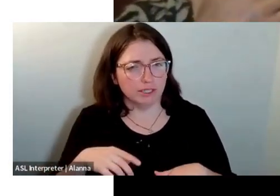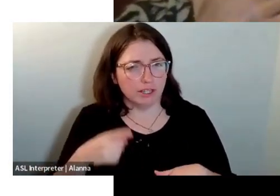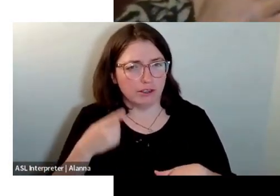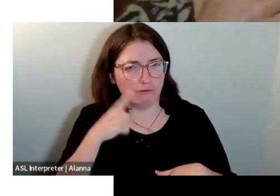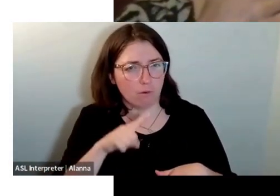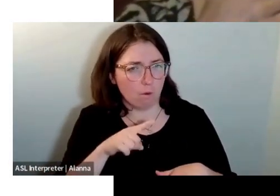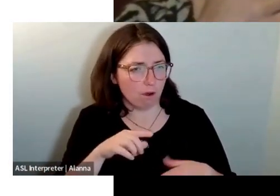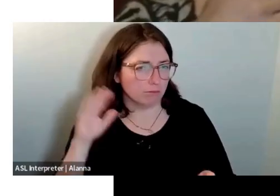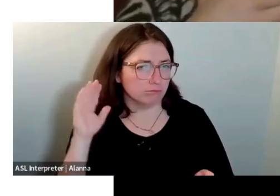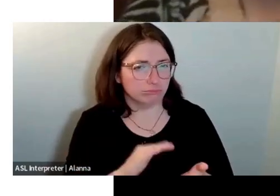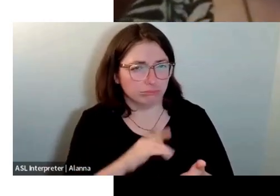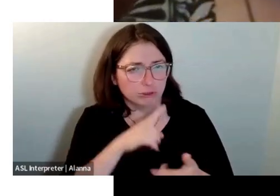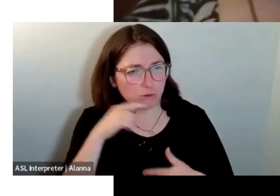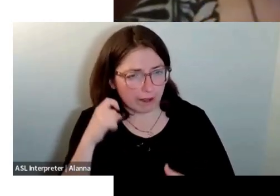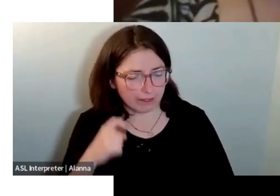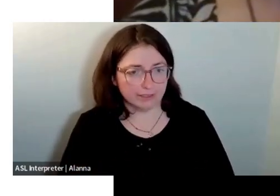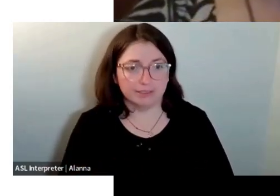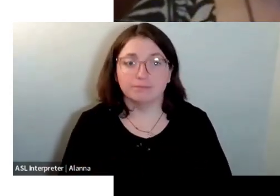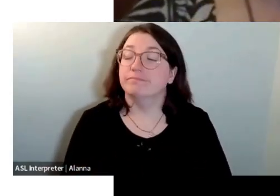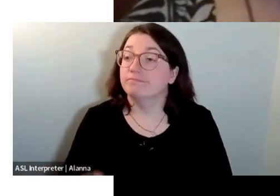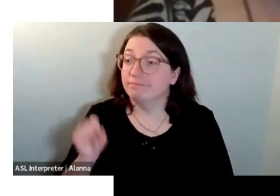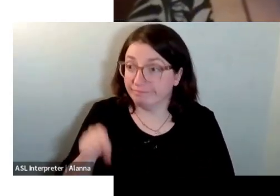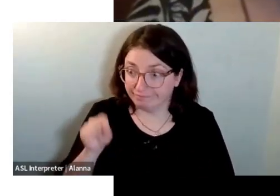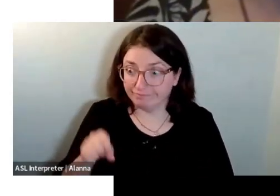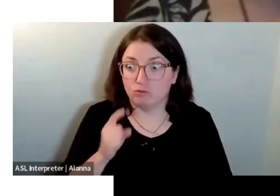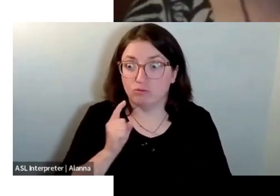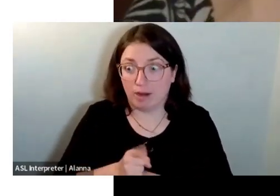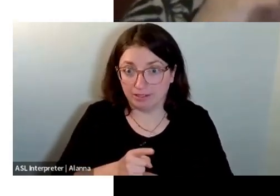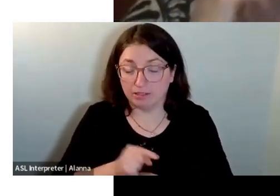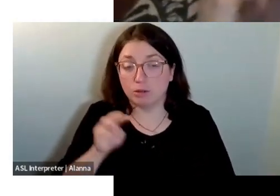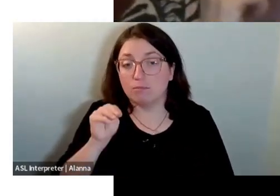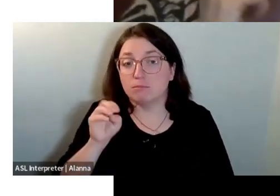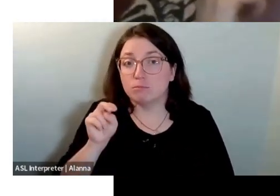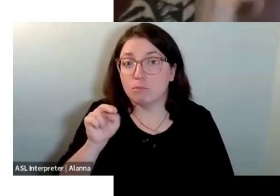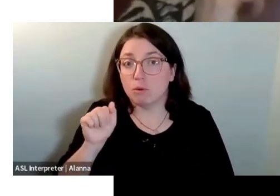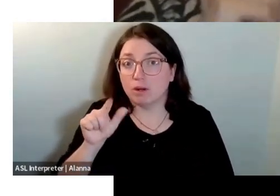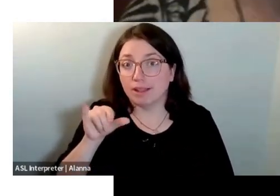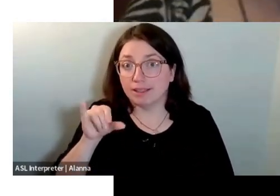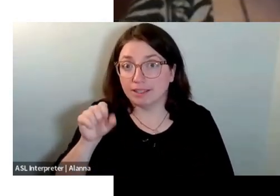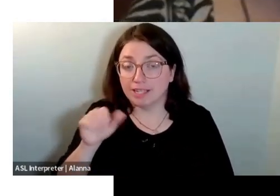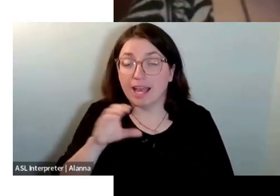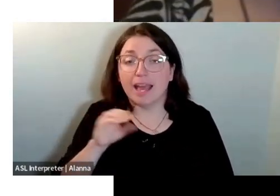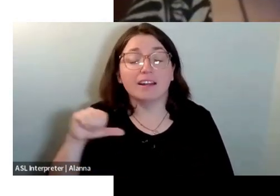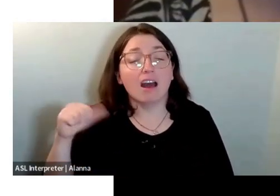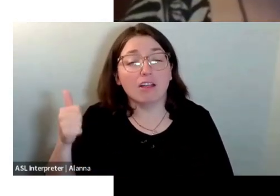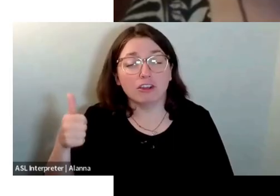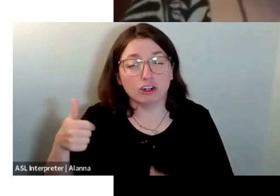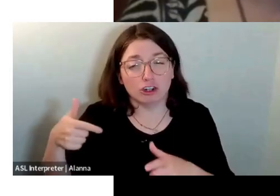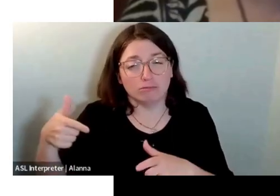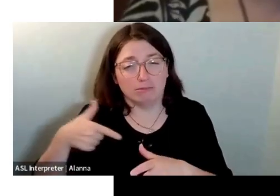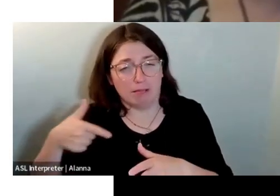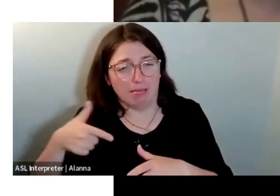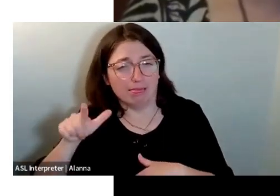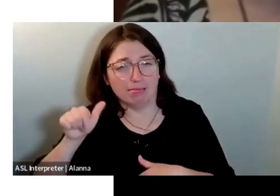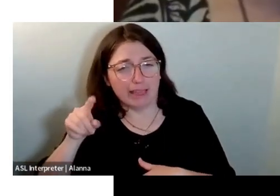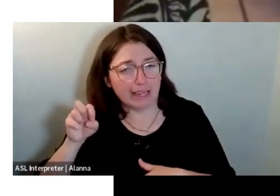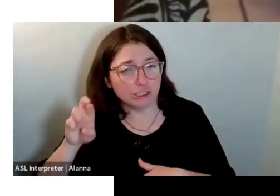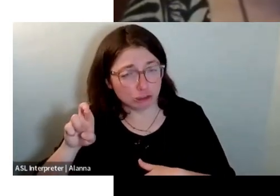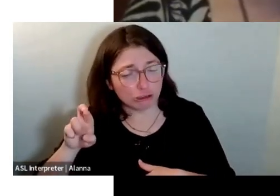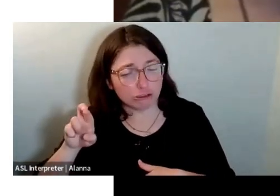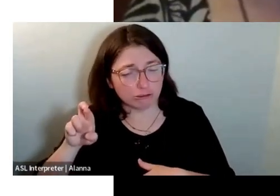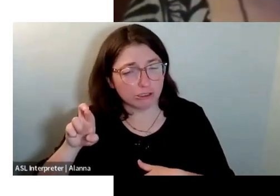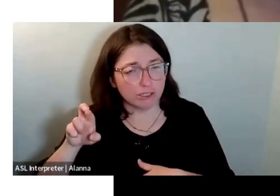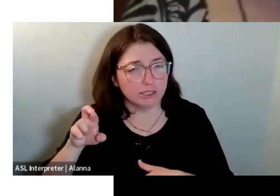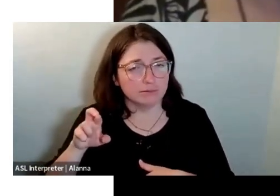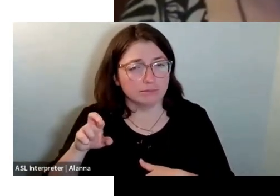So Mona Lisa and other laser procedures are a potential